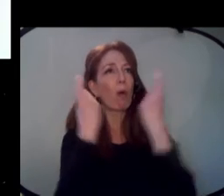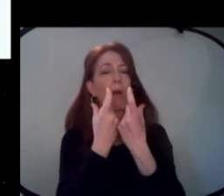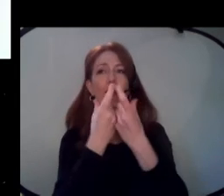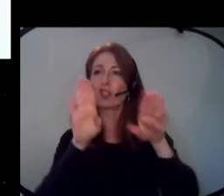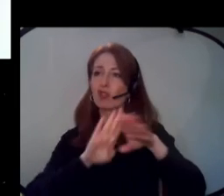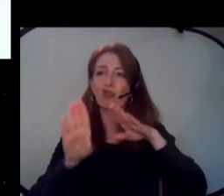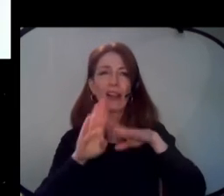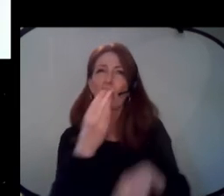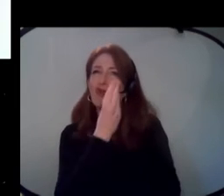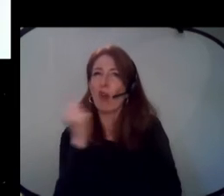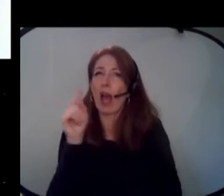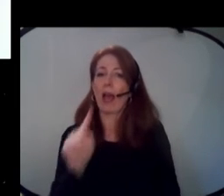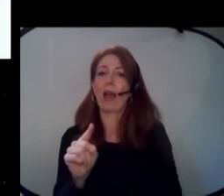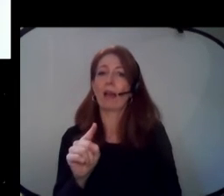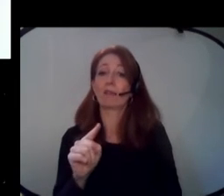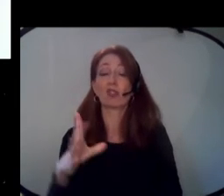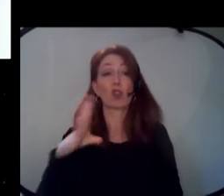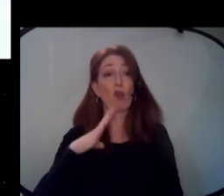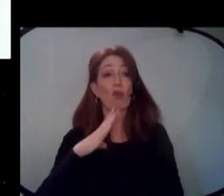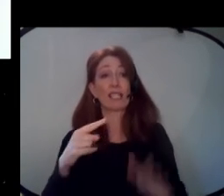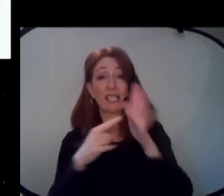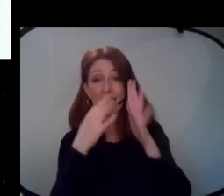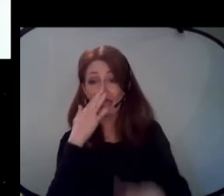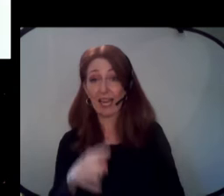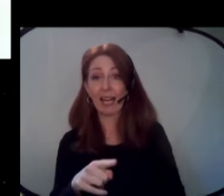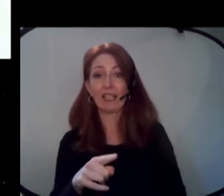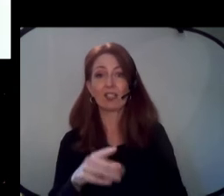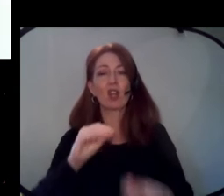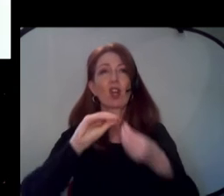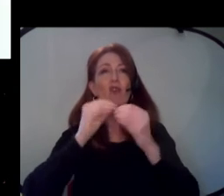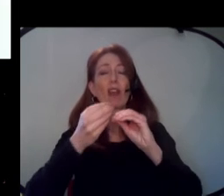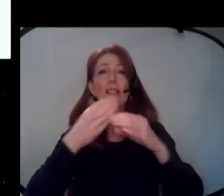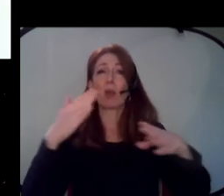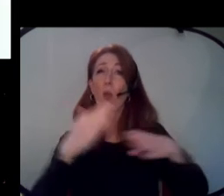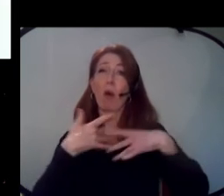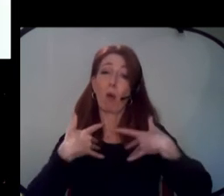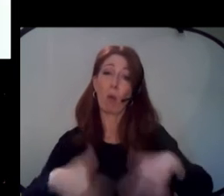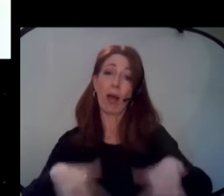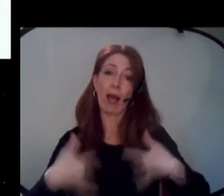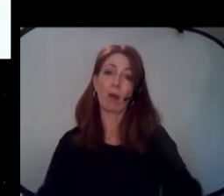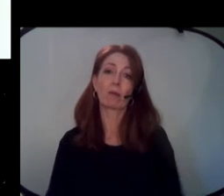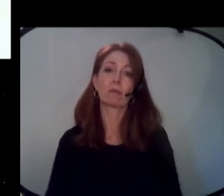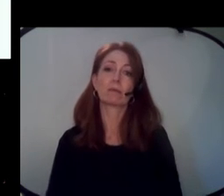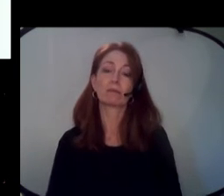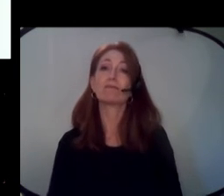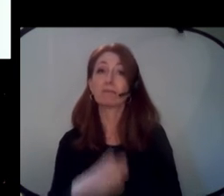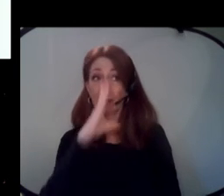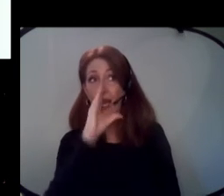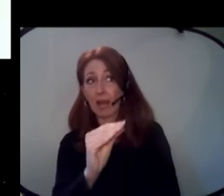already in her teens, she is creating extraordinary work. Let me just tell you a little bit about one of her